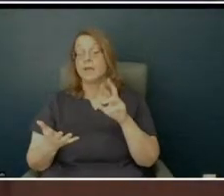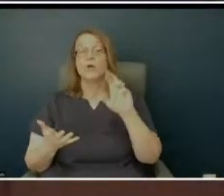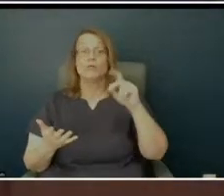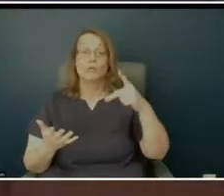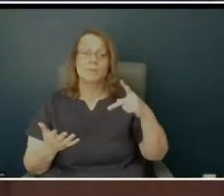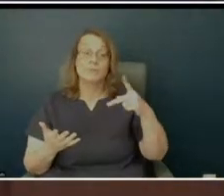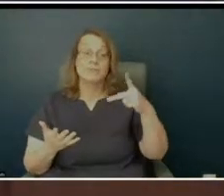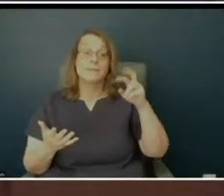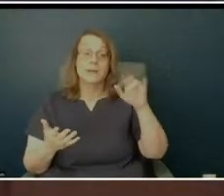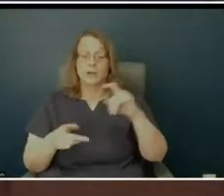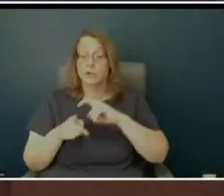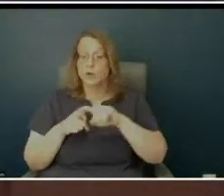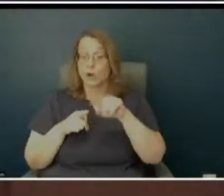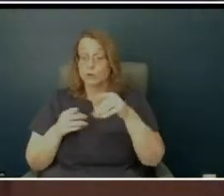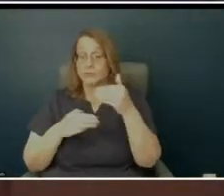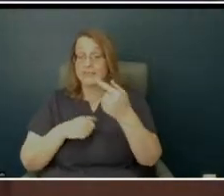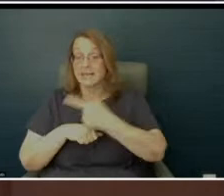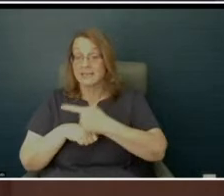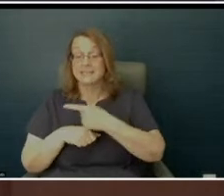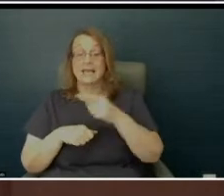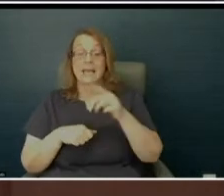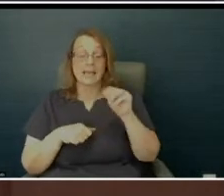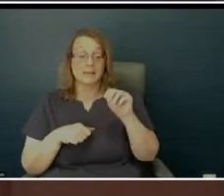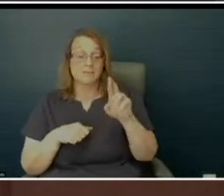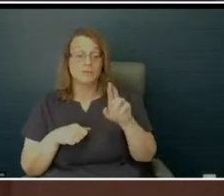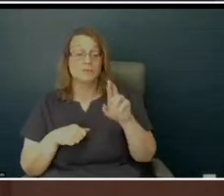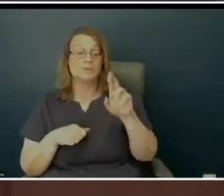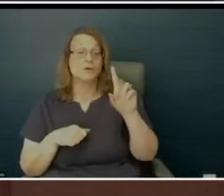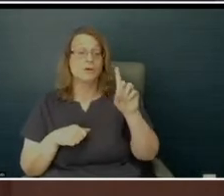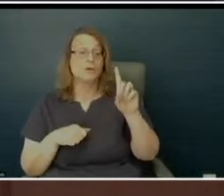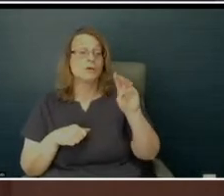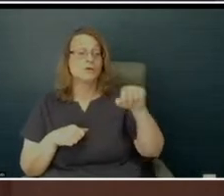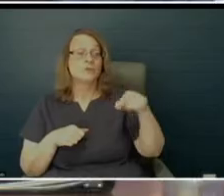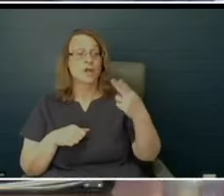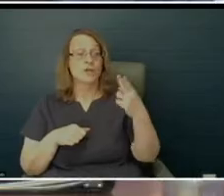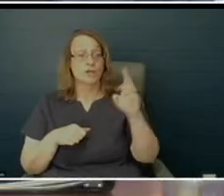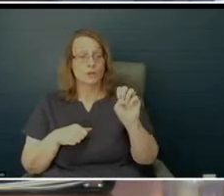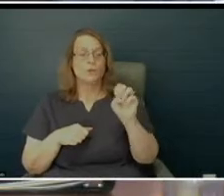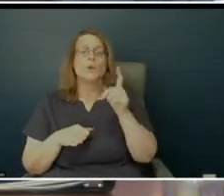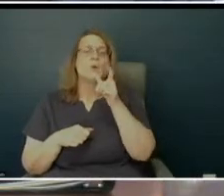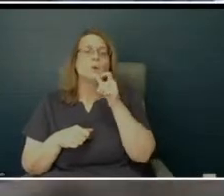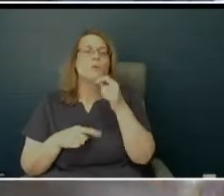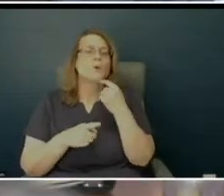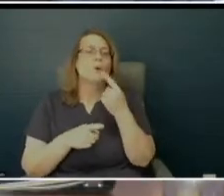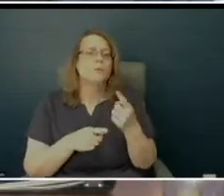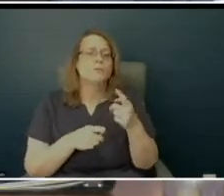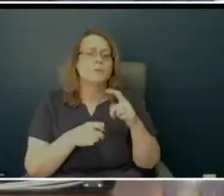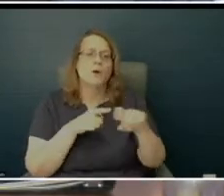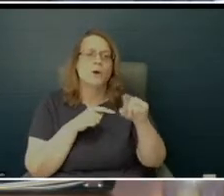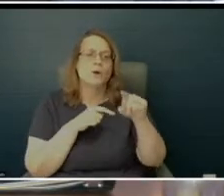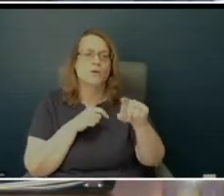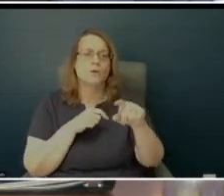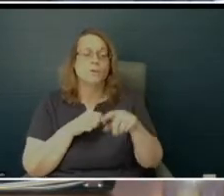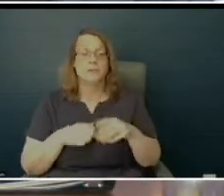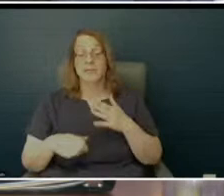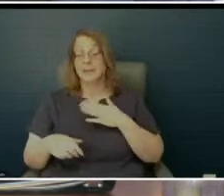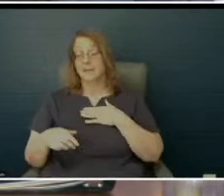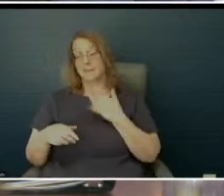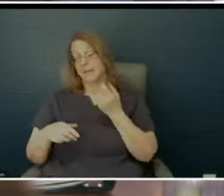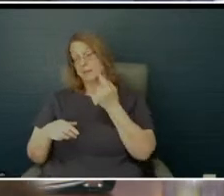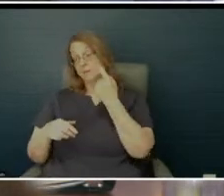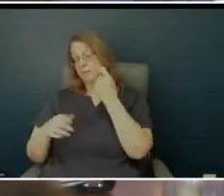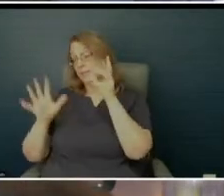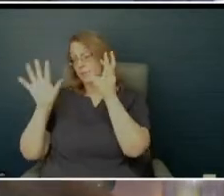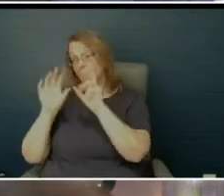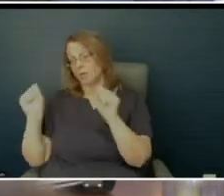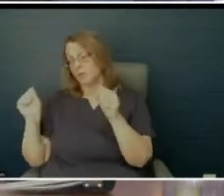day on December 27th. Who told him to call you? My understanding is the president did at the outset of the call.